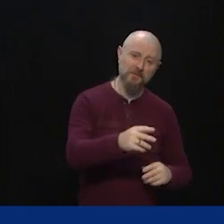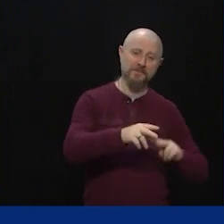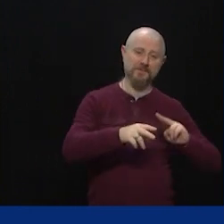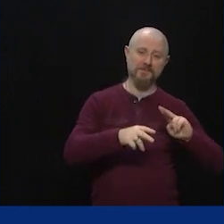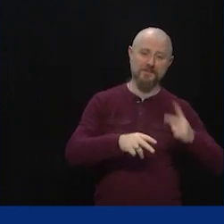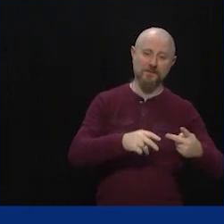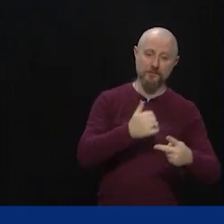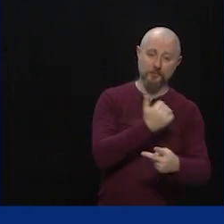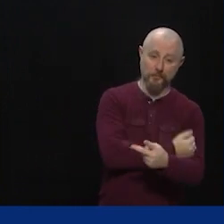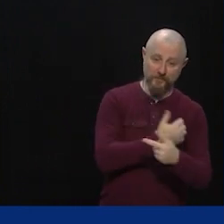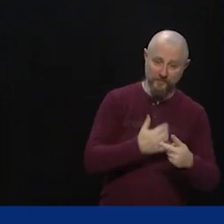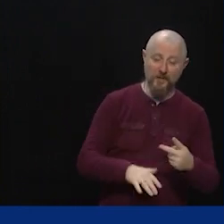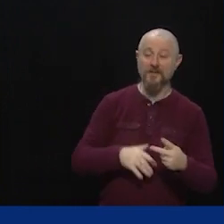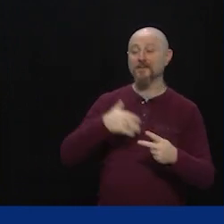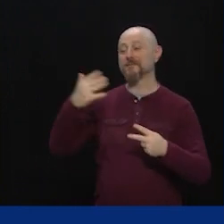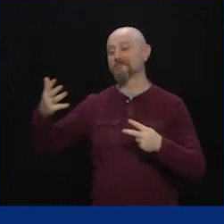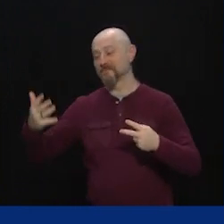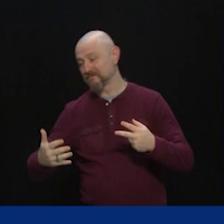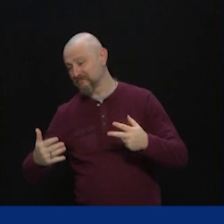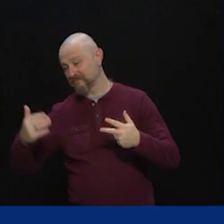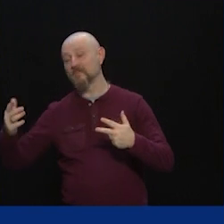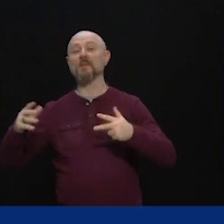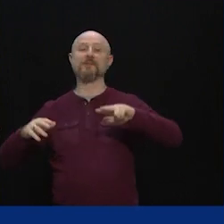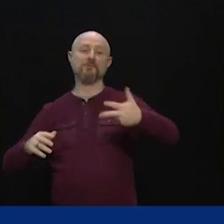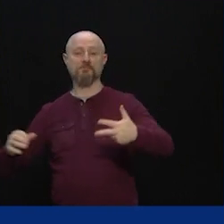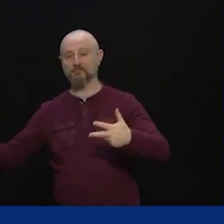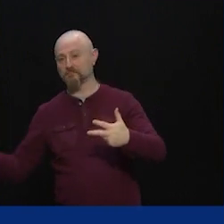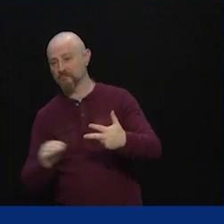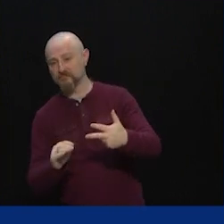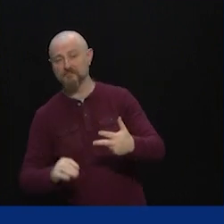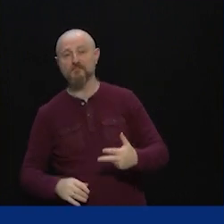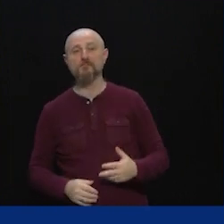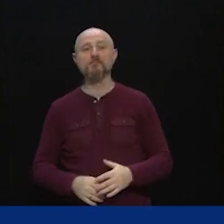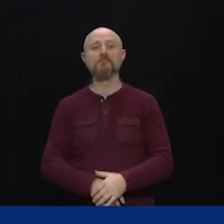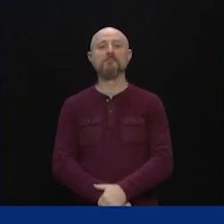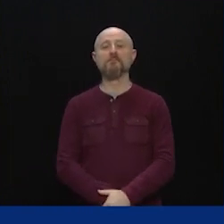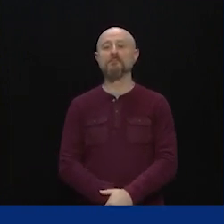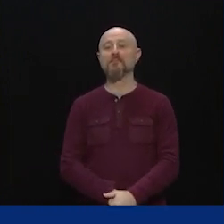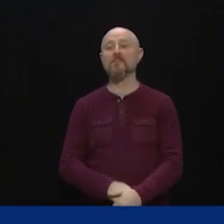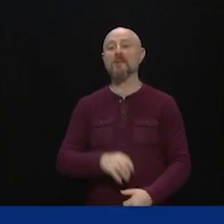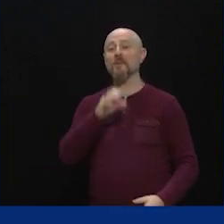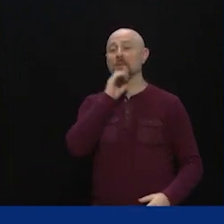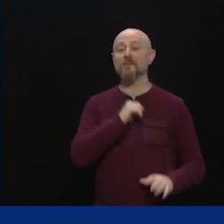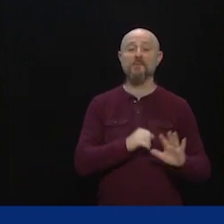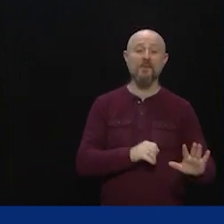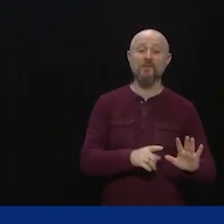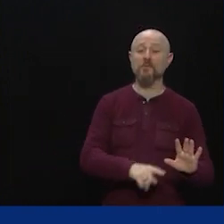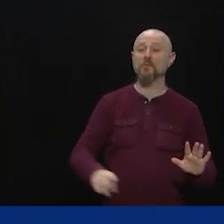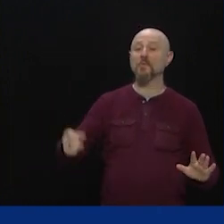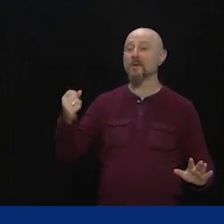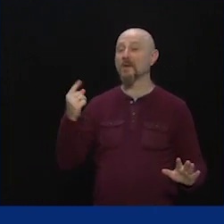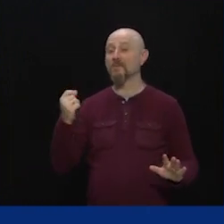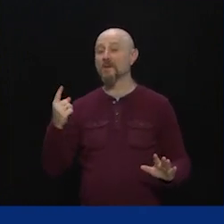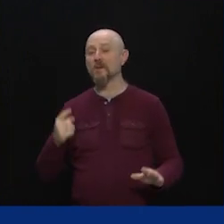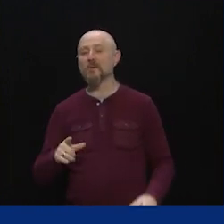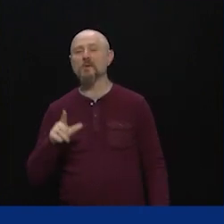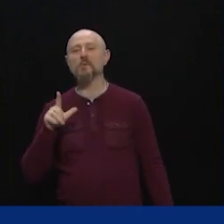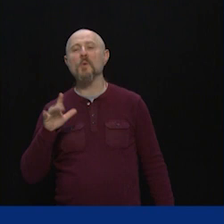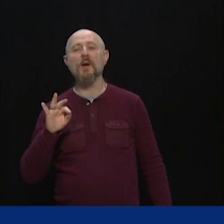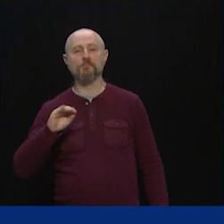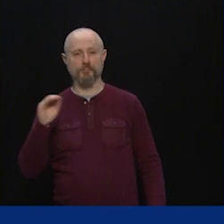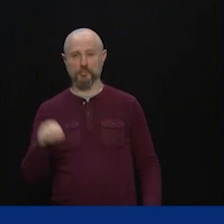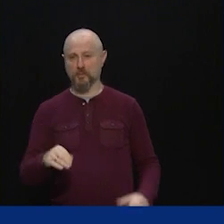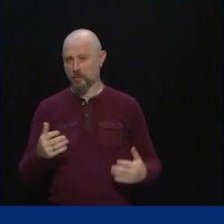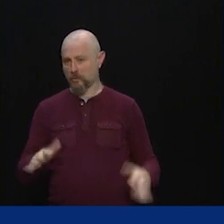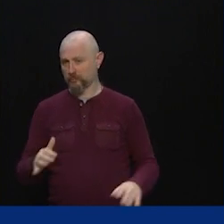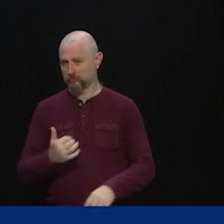up. 29%, 5 to 11. We get that high. We get that up to 50, 60, 70, 80. You don't have to worry about when